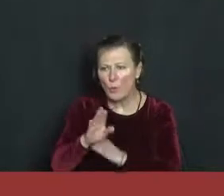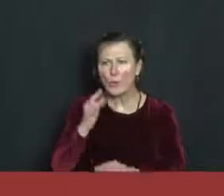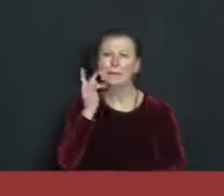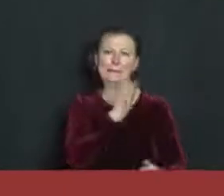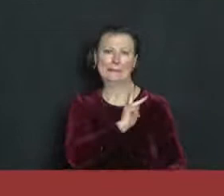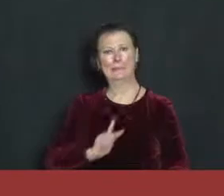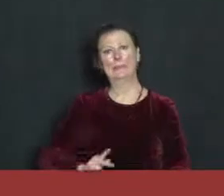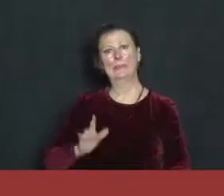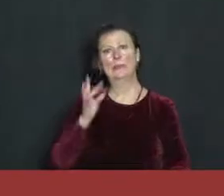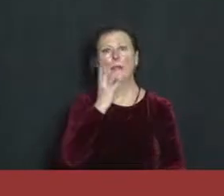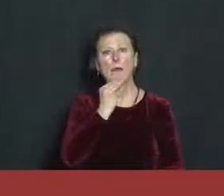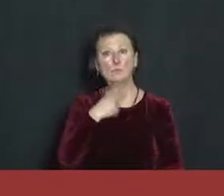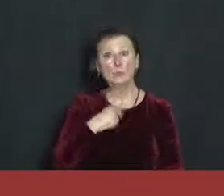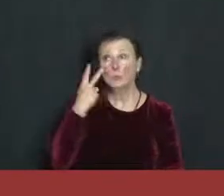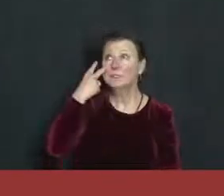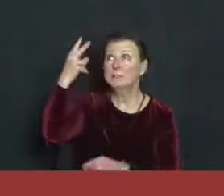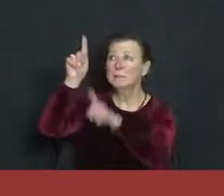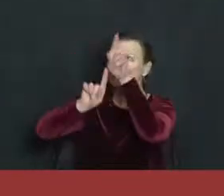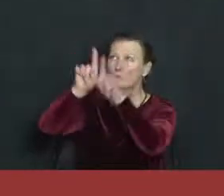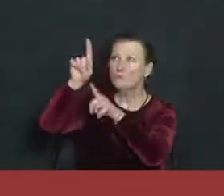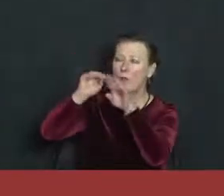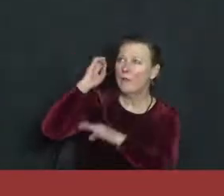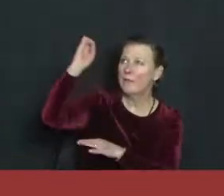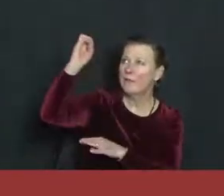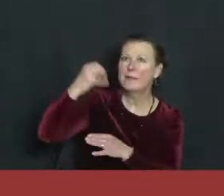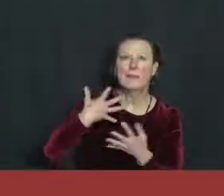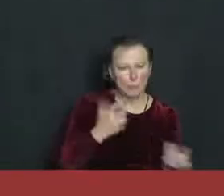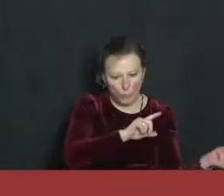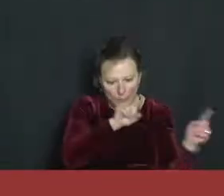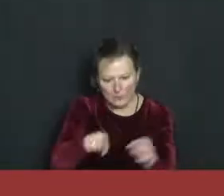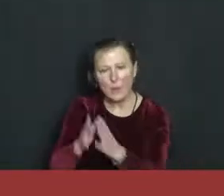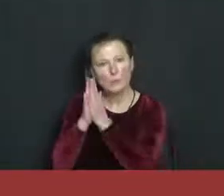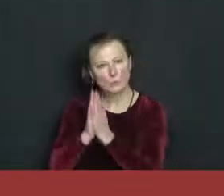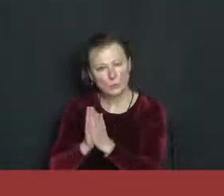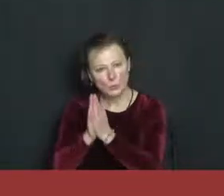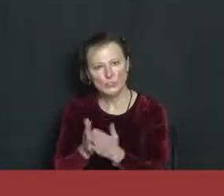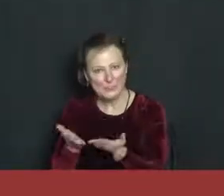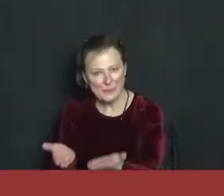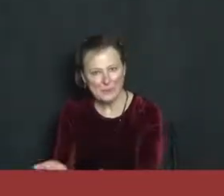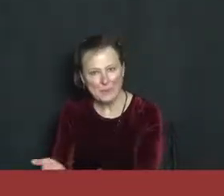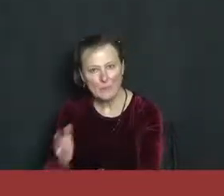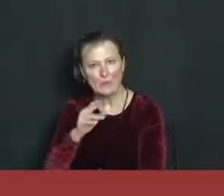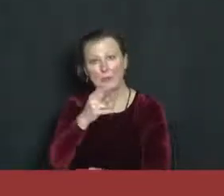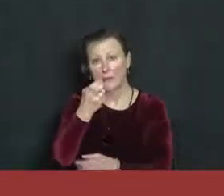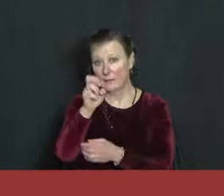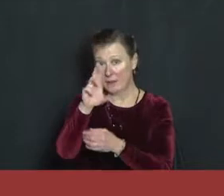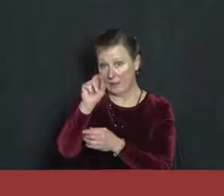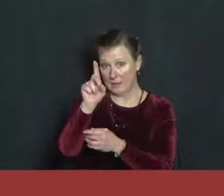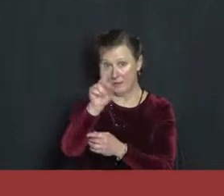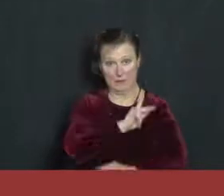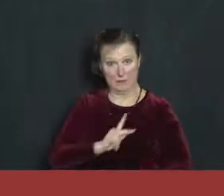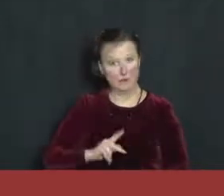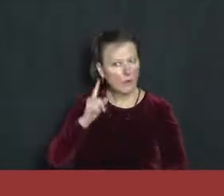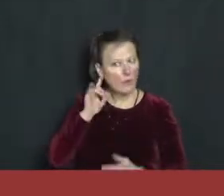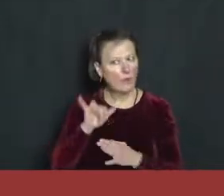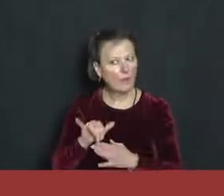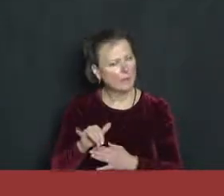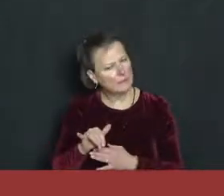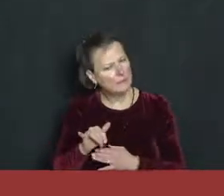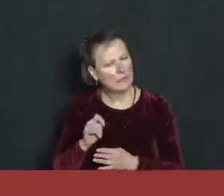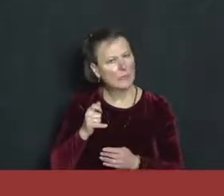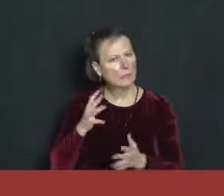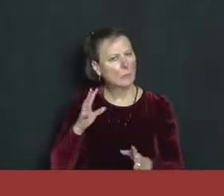have seen his star in the east and have come to worship him." When Herod the king heard this, he was